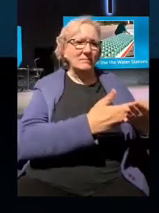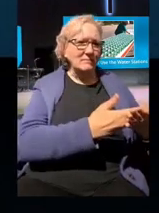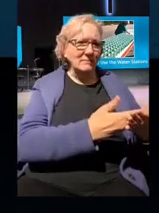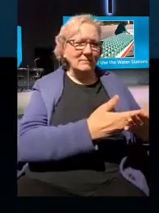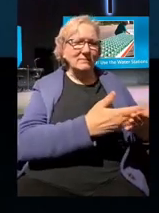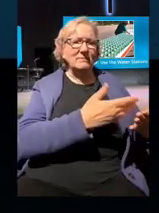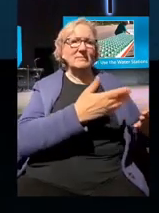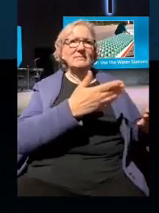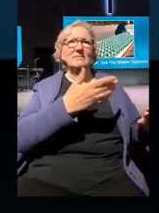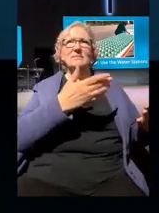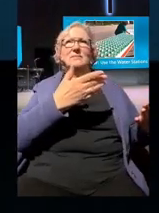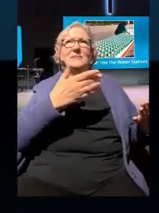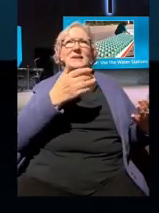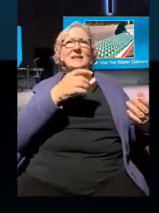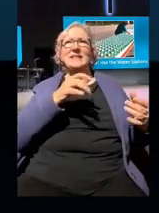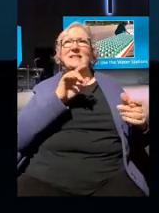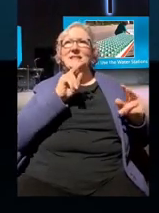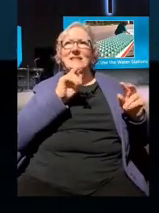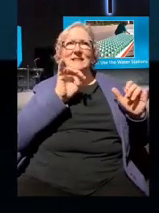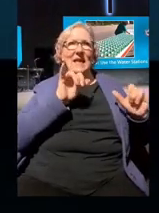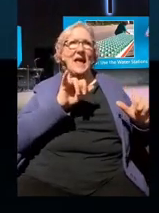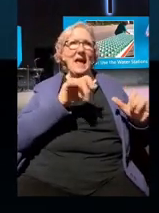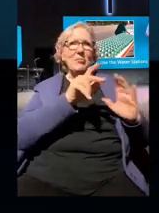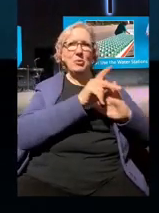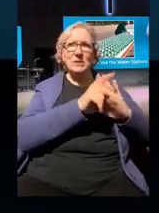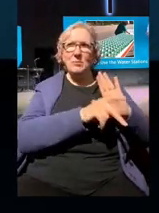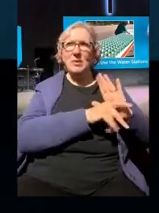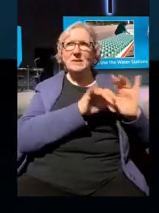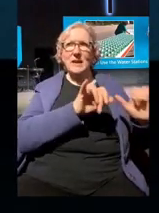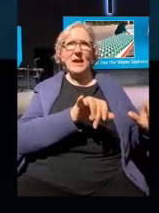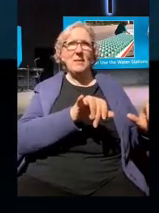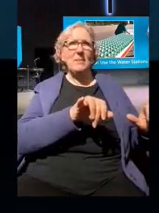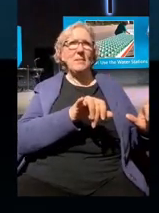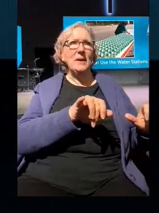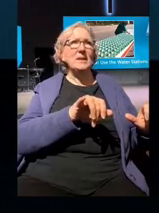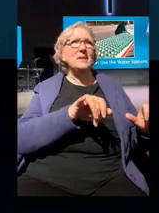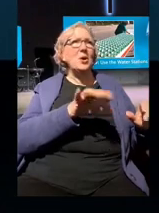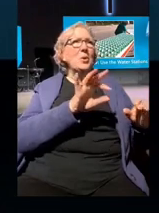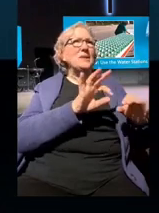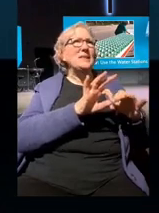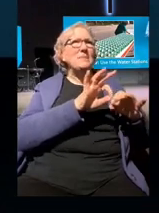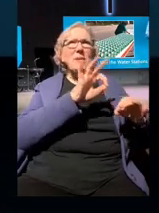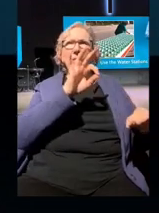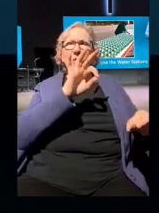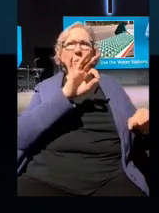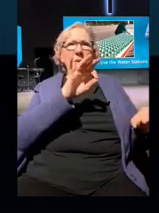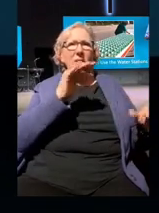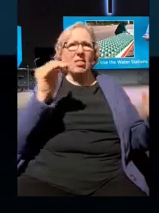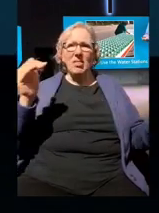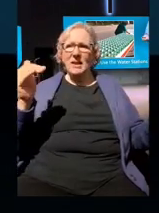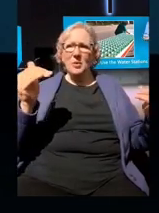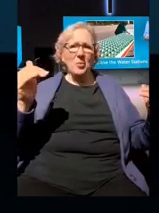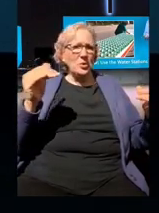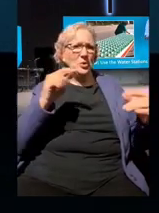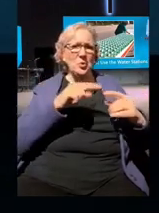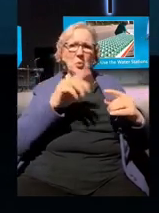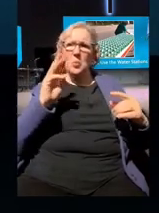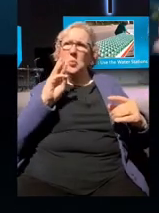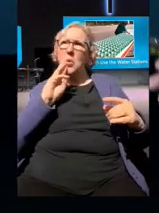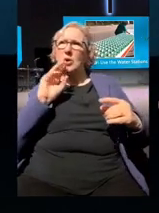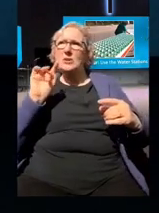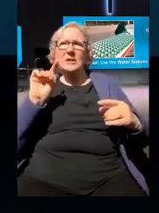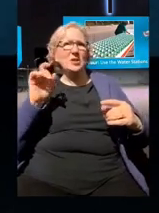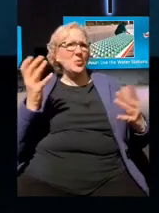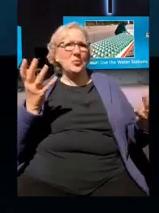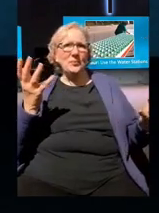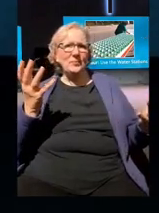applies. And what's the spiritual equivalent of a water station? Well, I think there are a couple of things. I mean,